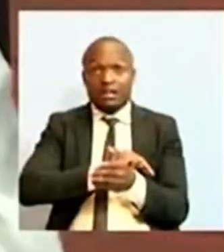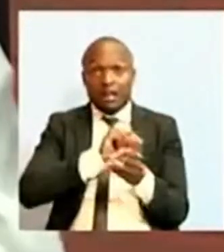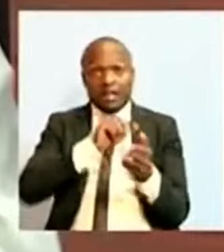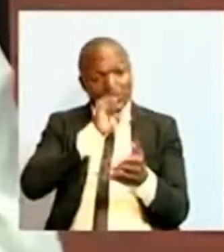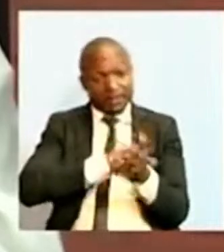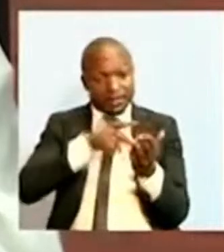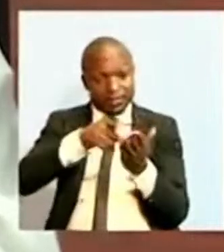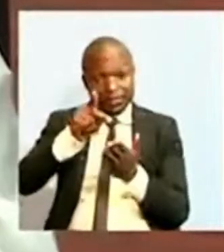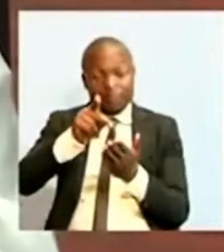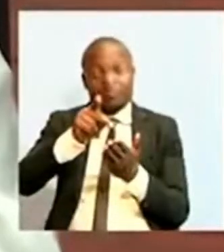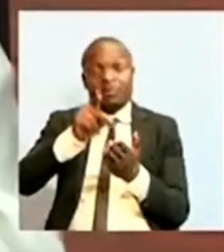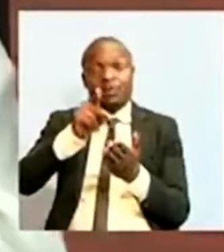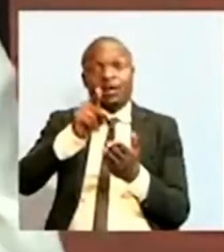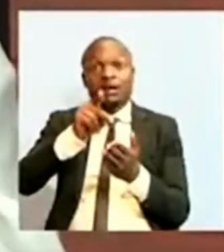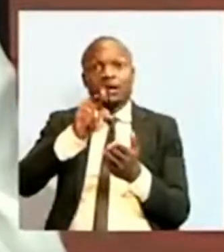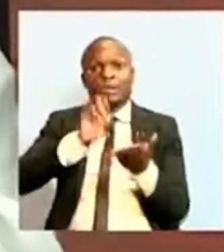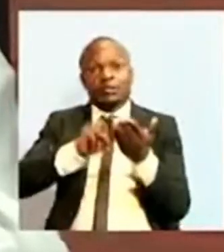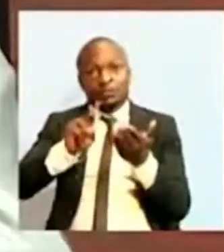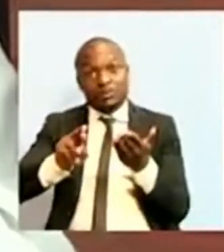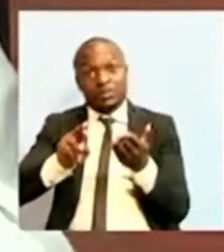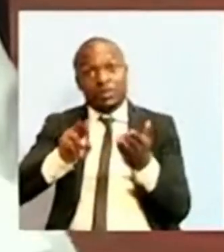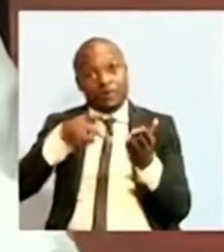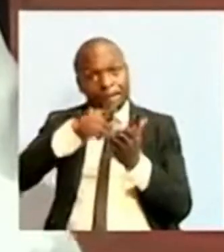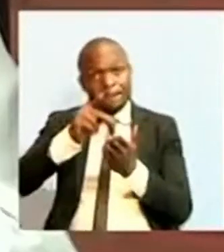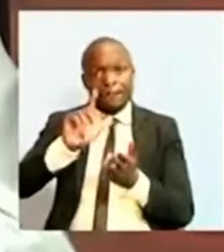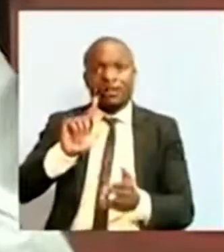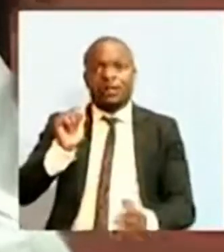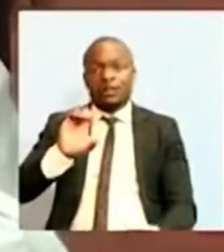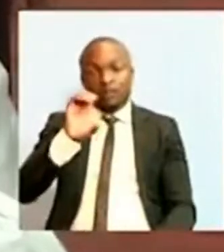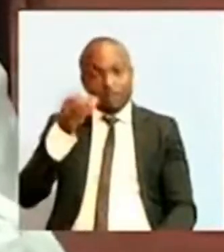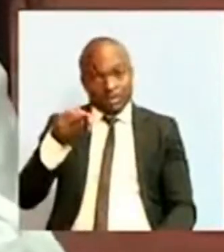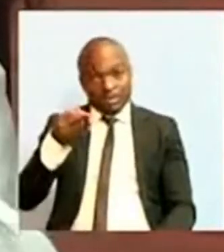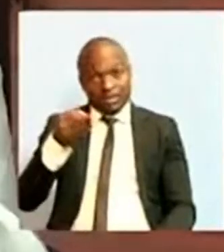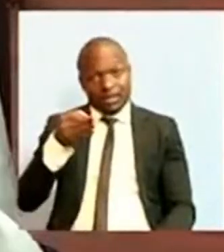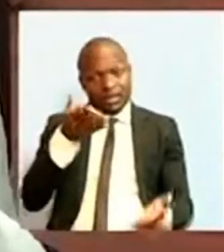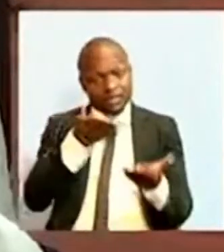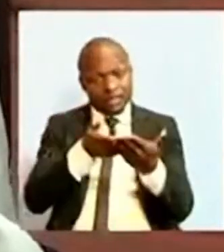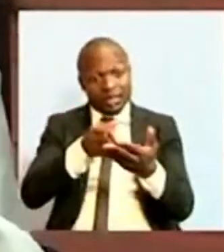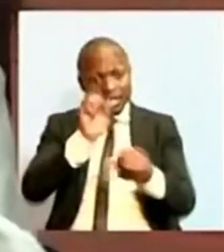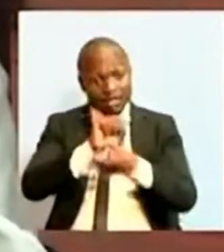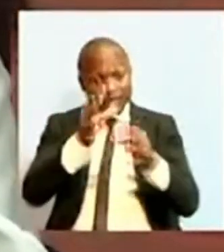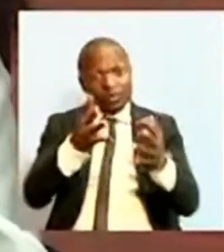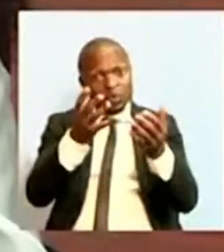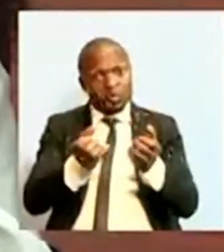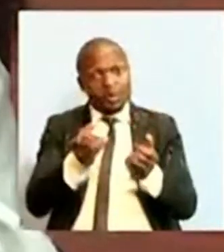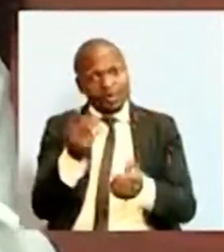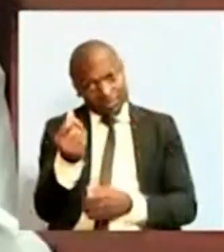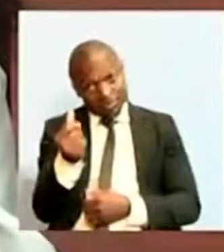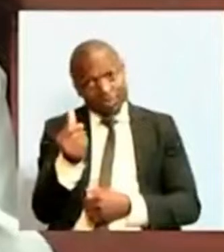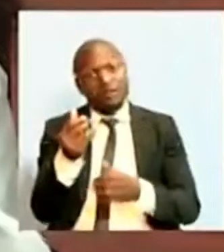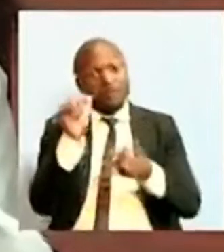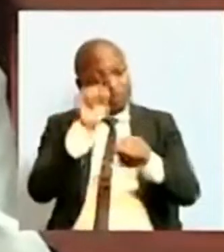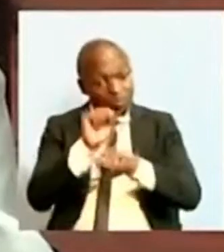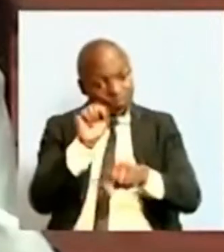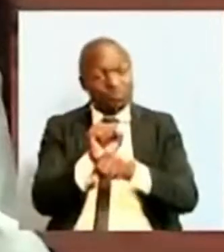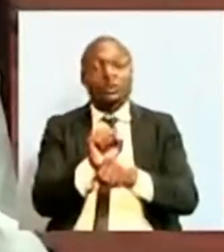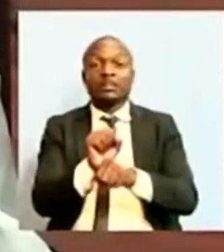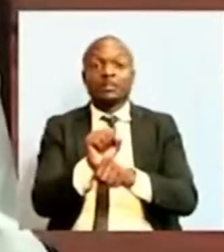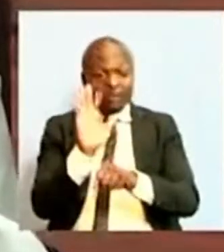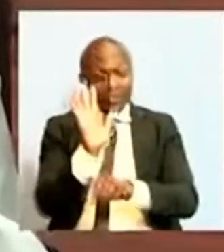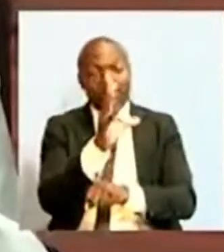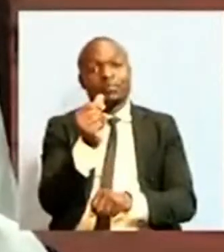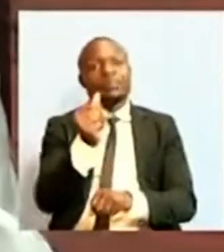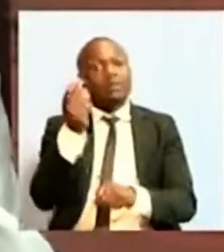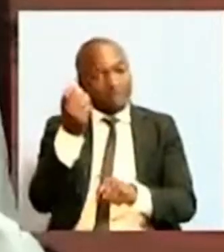retirees. If you pay LASIF, these are your employees who are looking for money. They worked for the money and they want